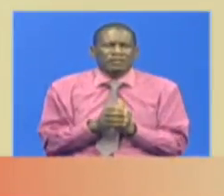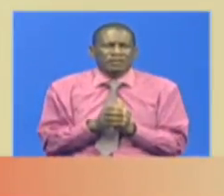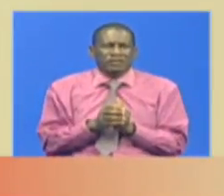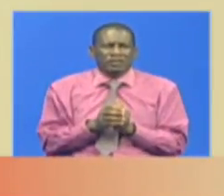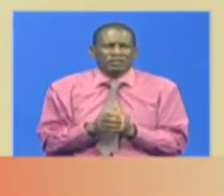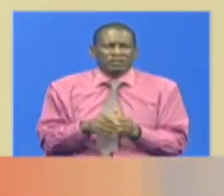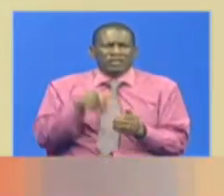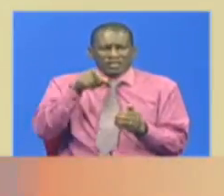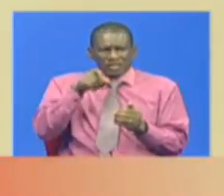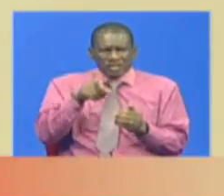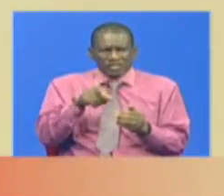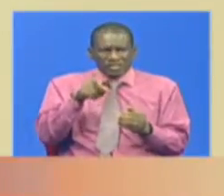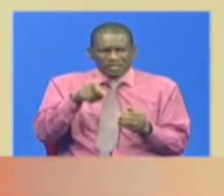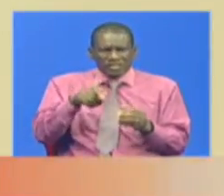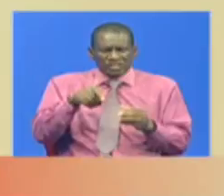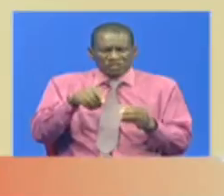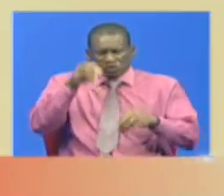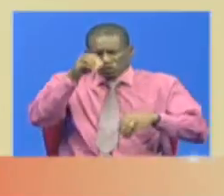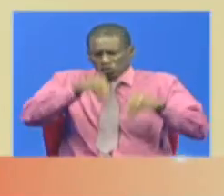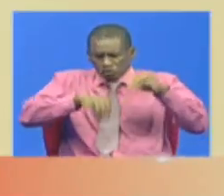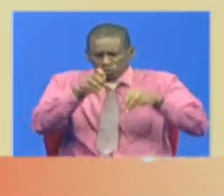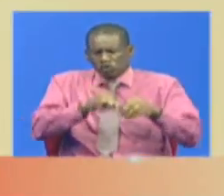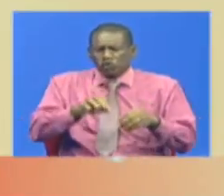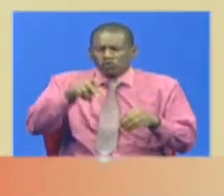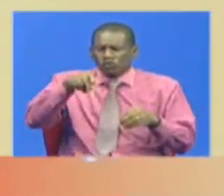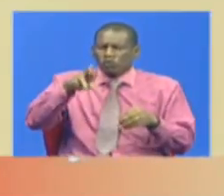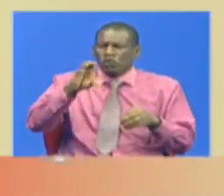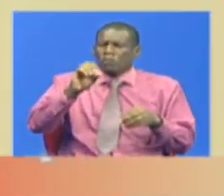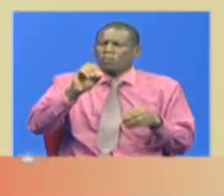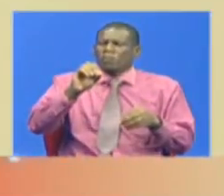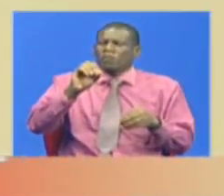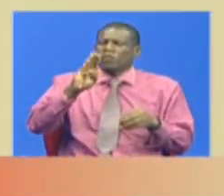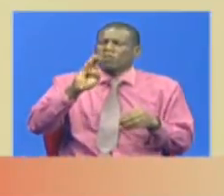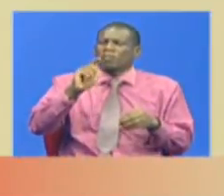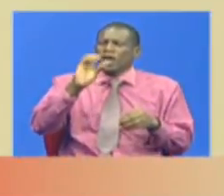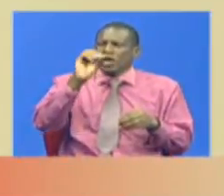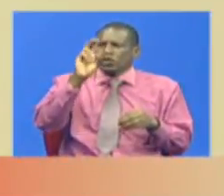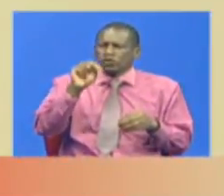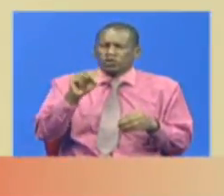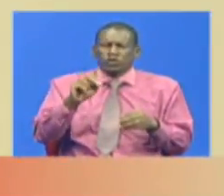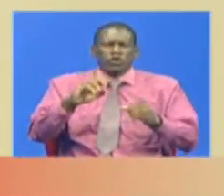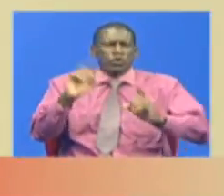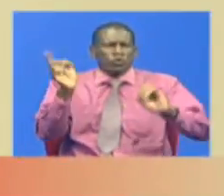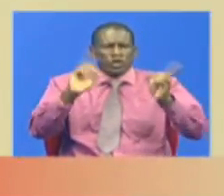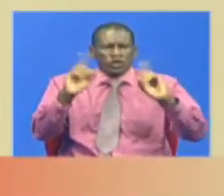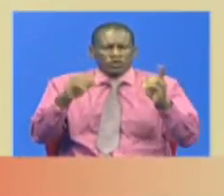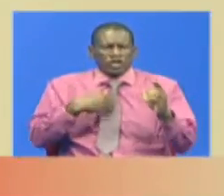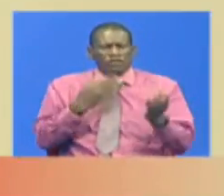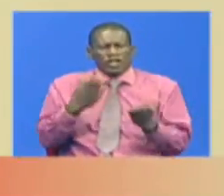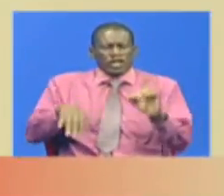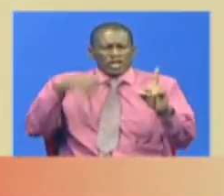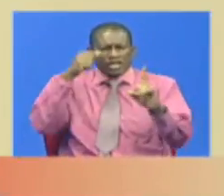That input of the probation will not have any import on the sentencing, especially